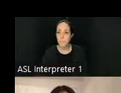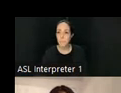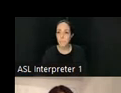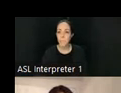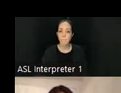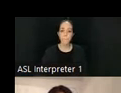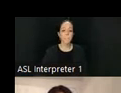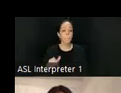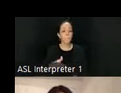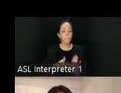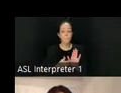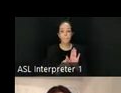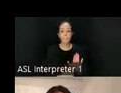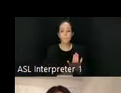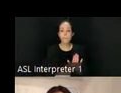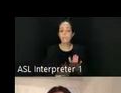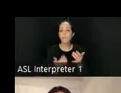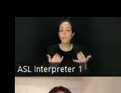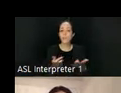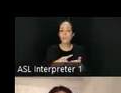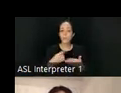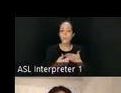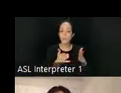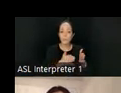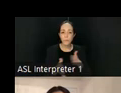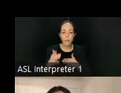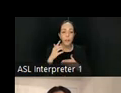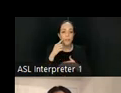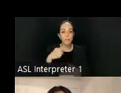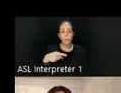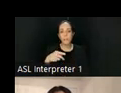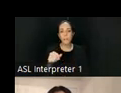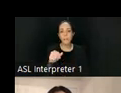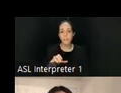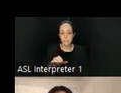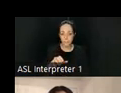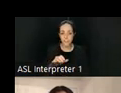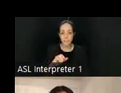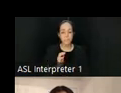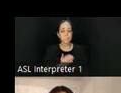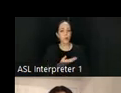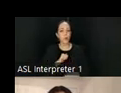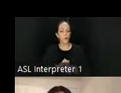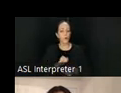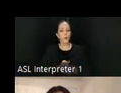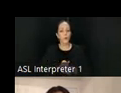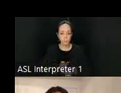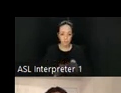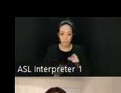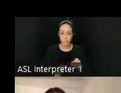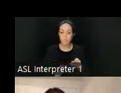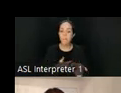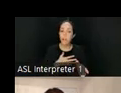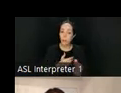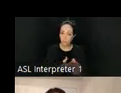This slide is a current project plan for the structure and details phase of the Police Accountability Commission's work. It is updated as